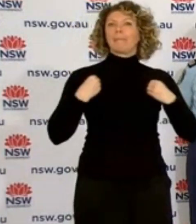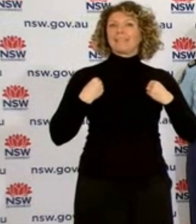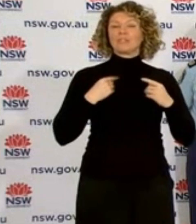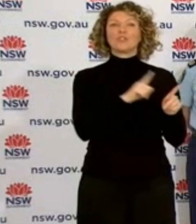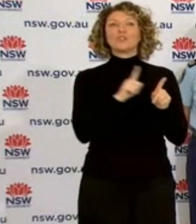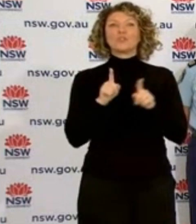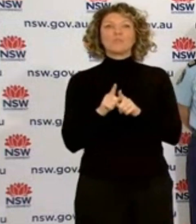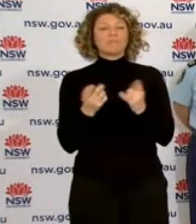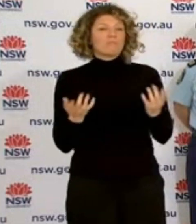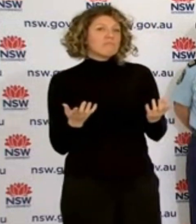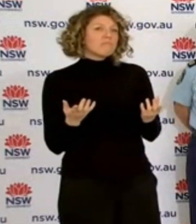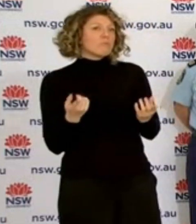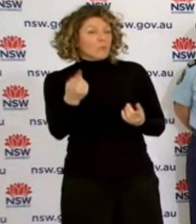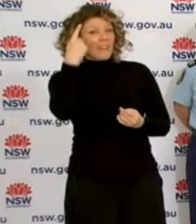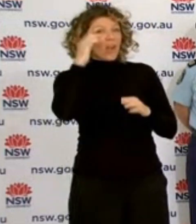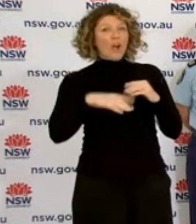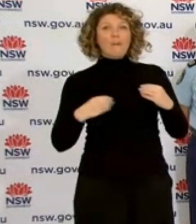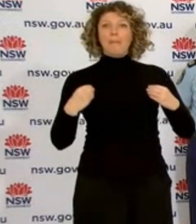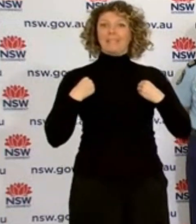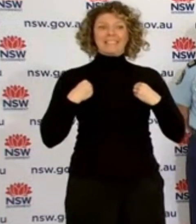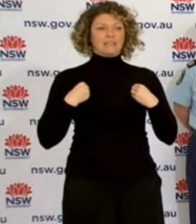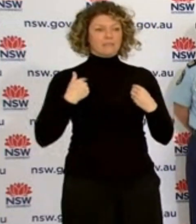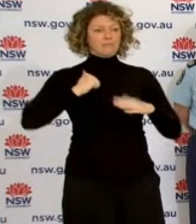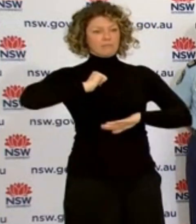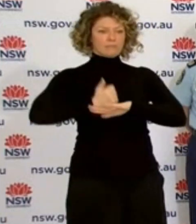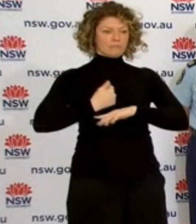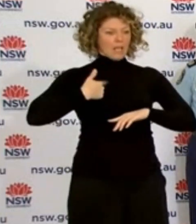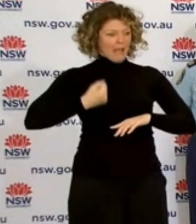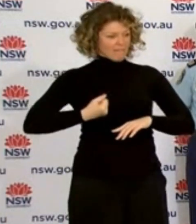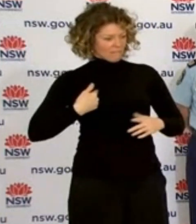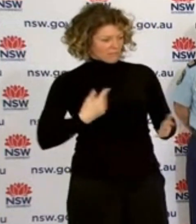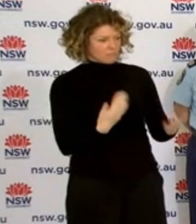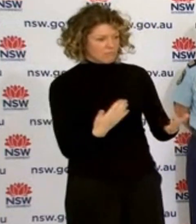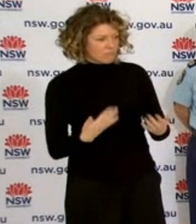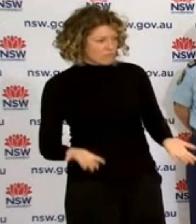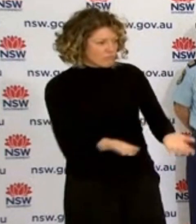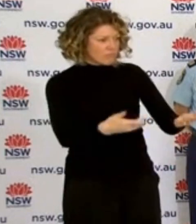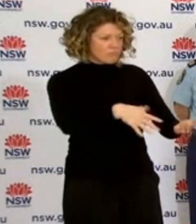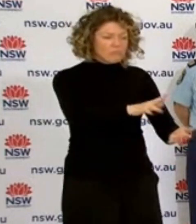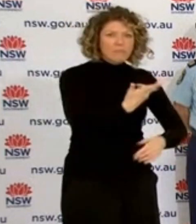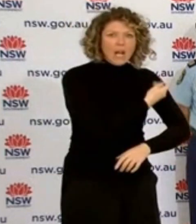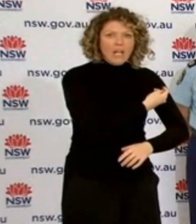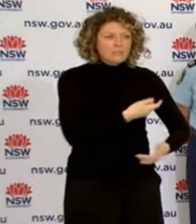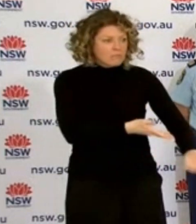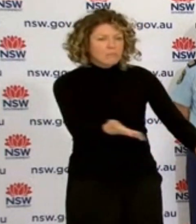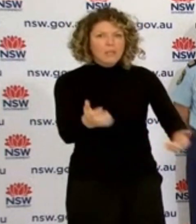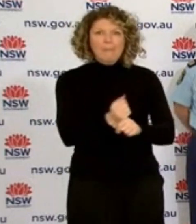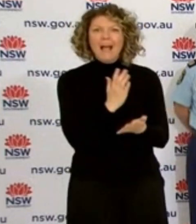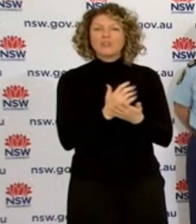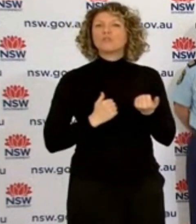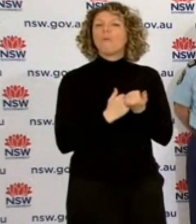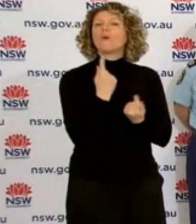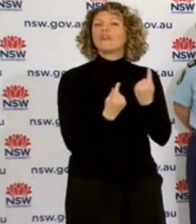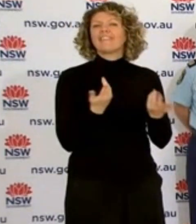step up over the next 2 to 3 weeks, support their workers getting vaccinated, and also look at what they can do